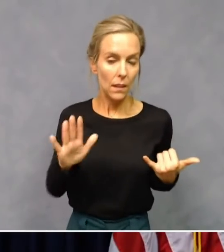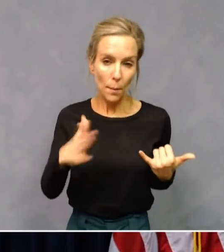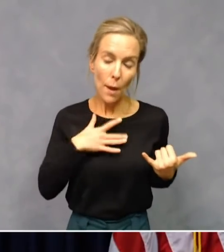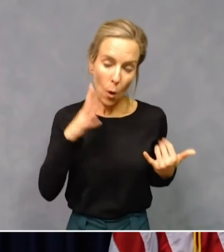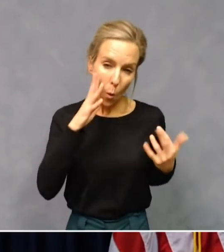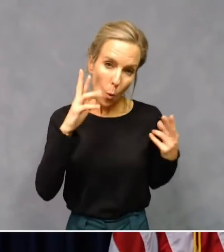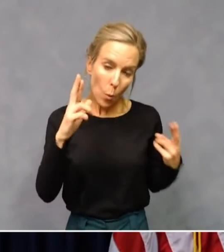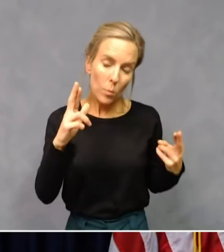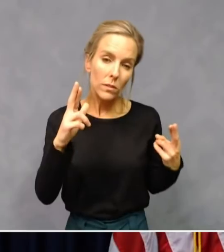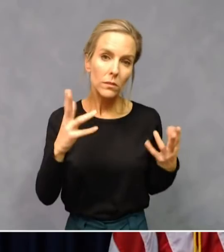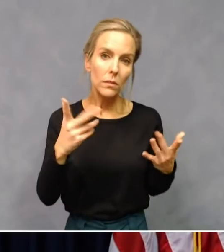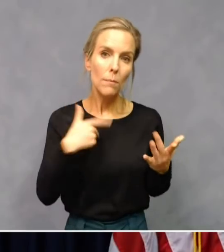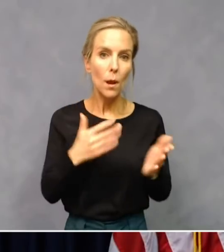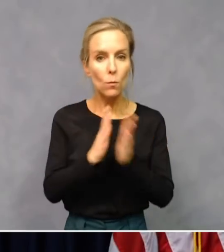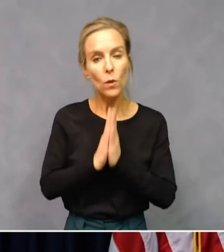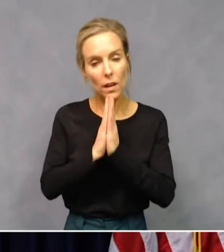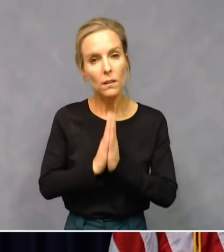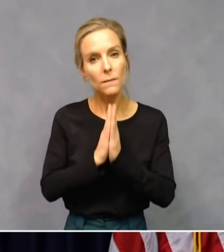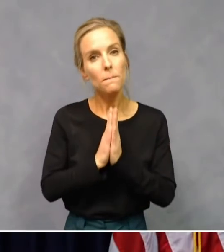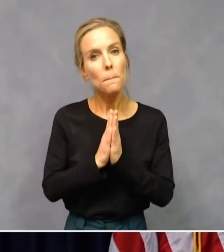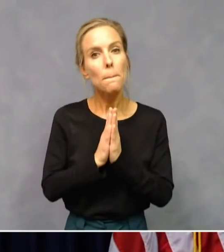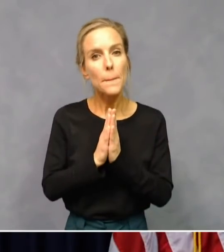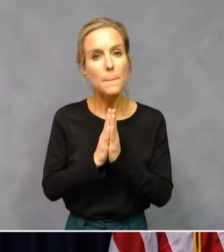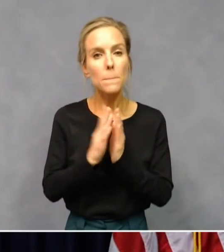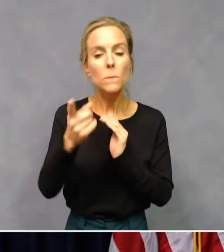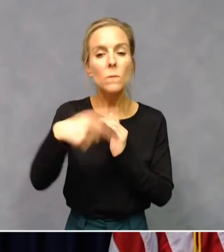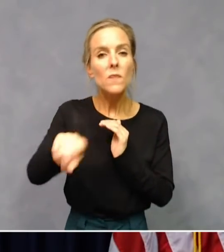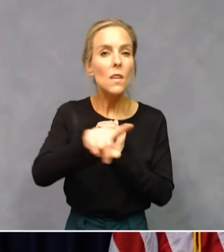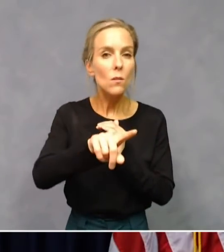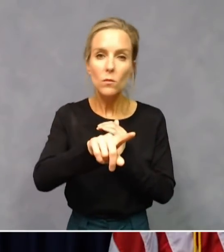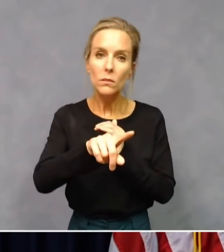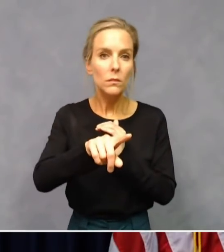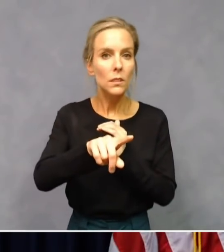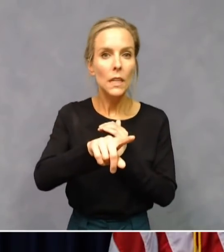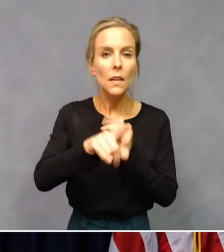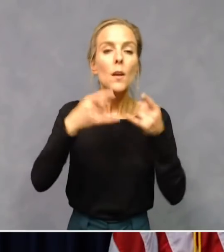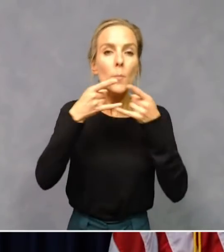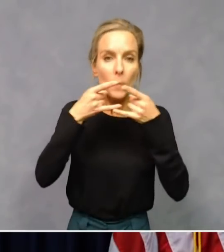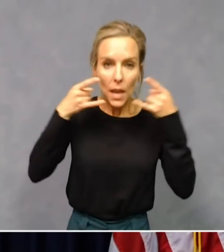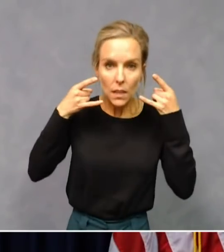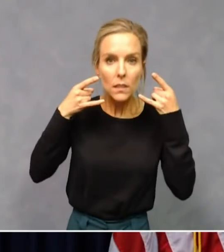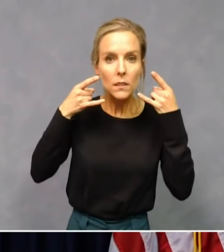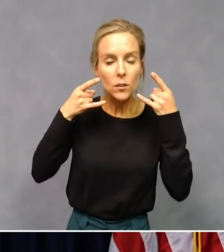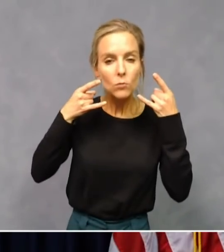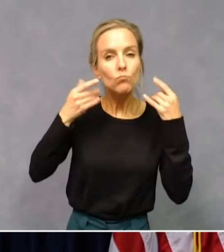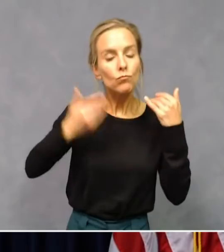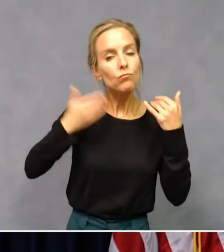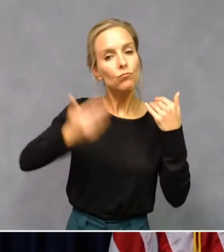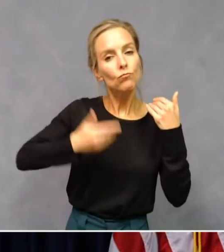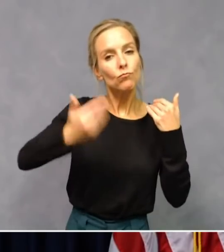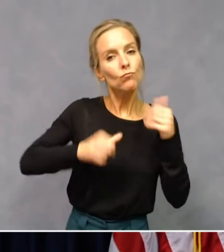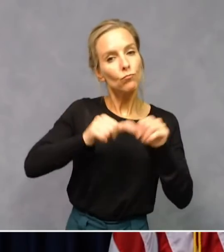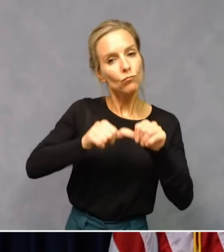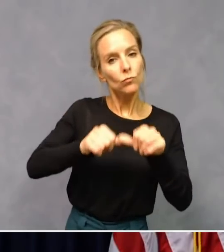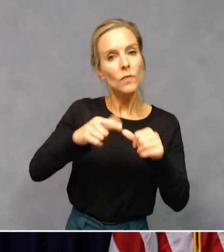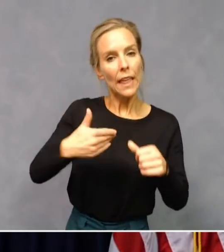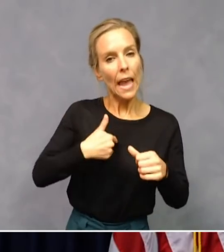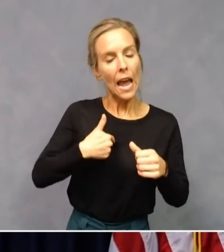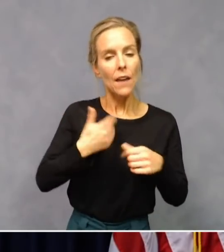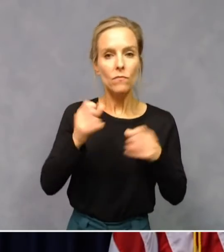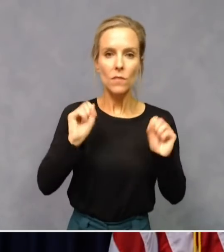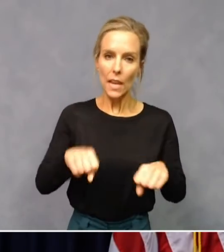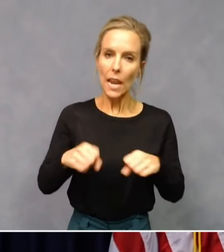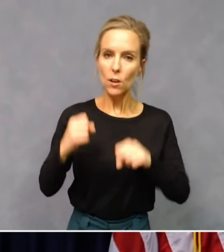my prayer is that those who have been wearing masks routinely have the resilience and the strength to